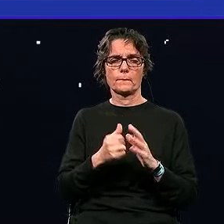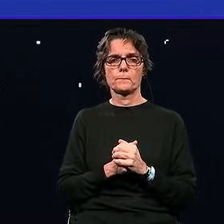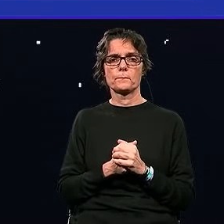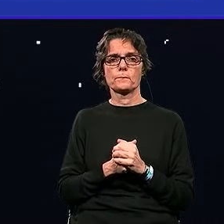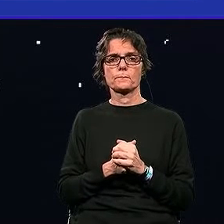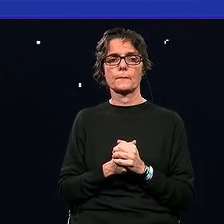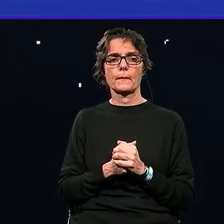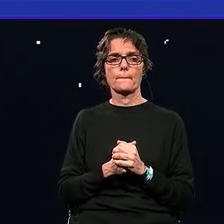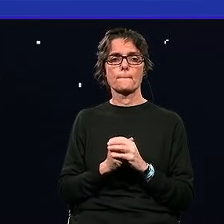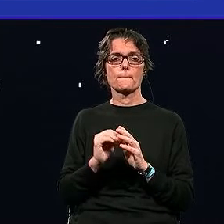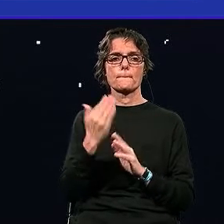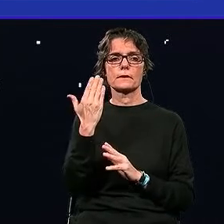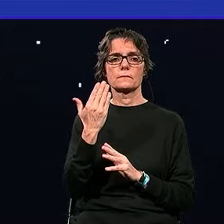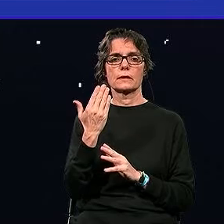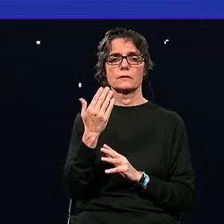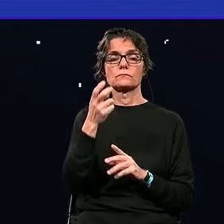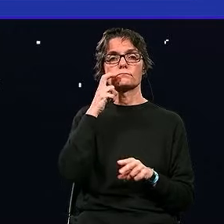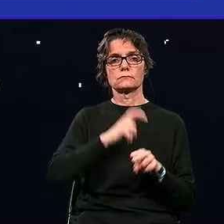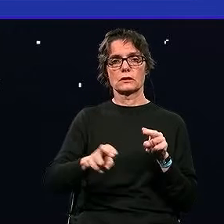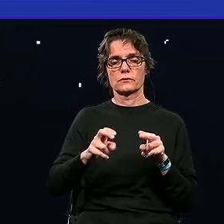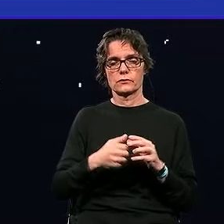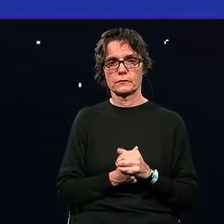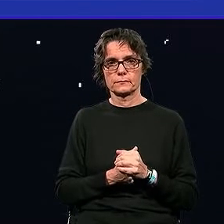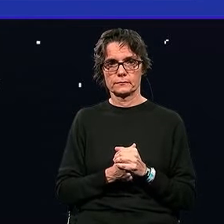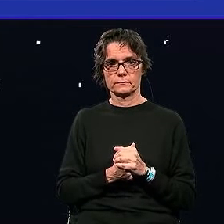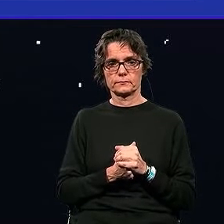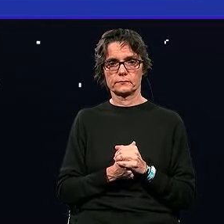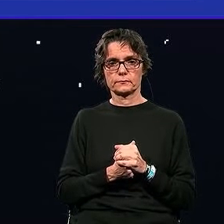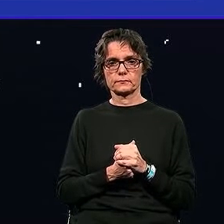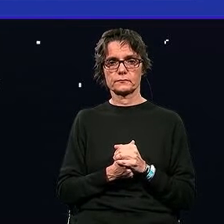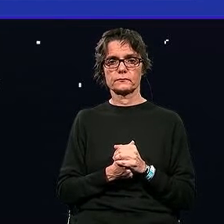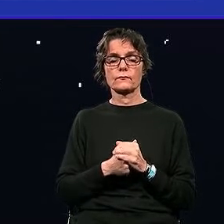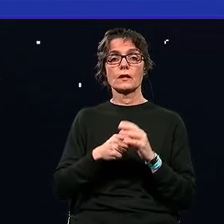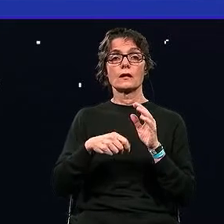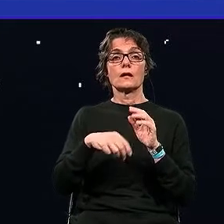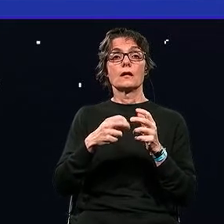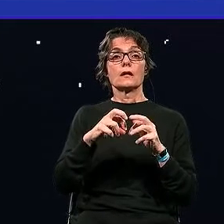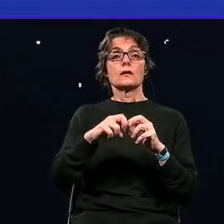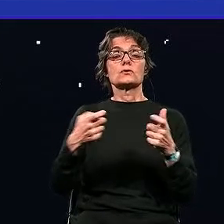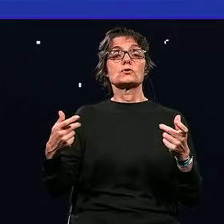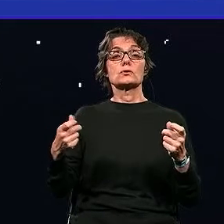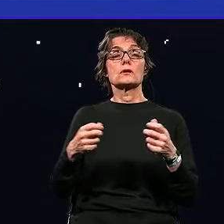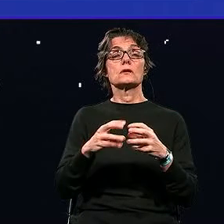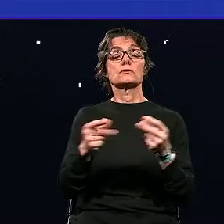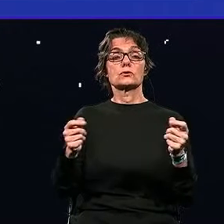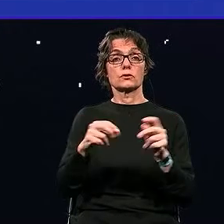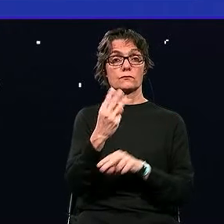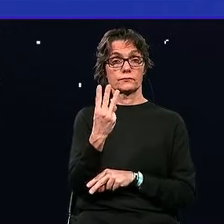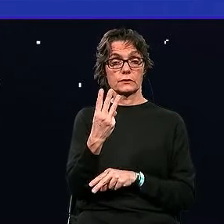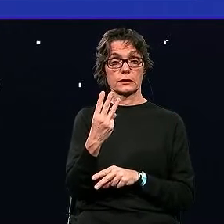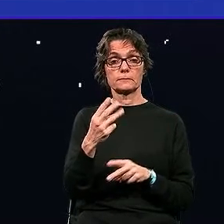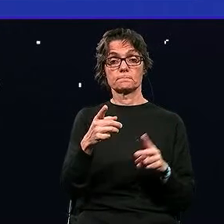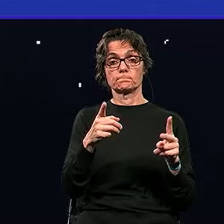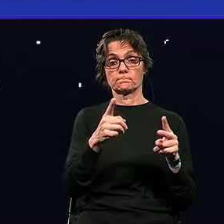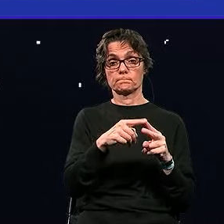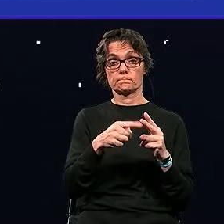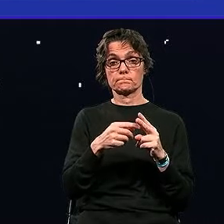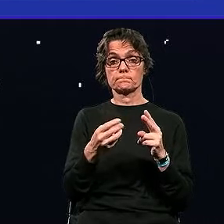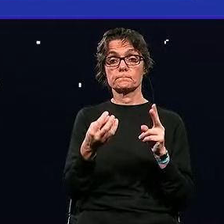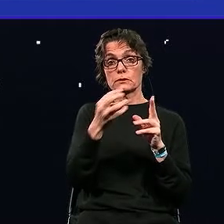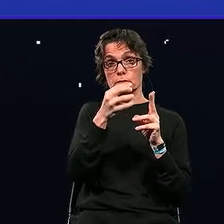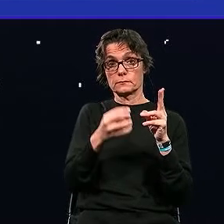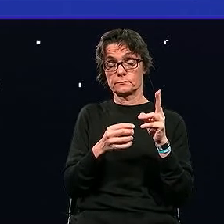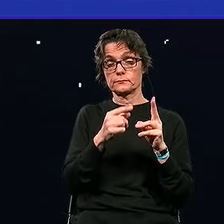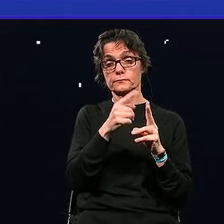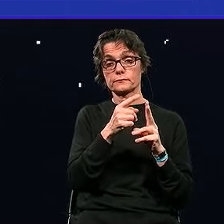starting with energy. So 3 solutions. Now, whenever you see these solutions and there's a little icon next to it,